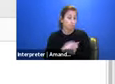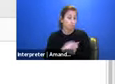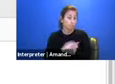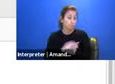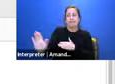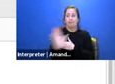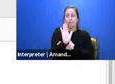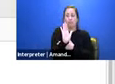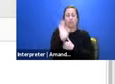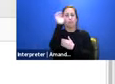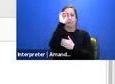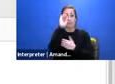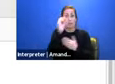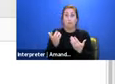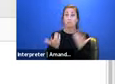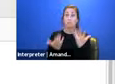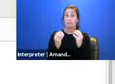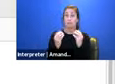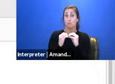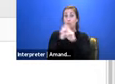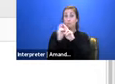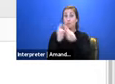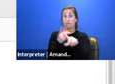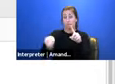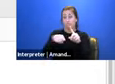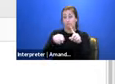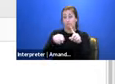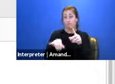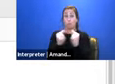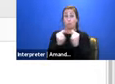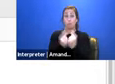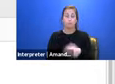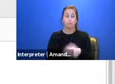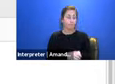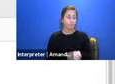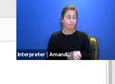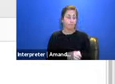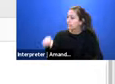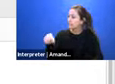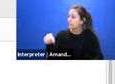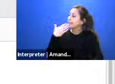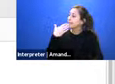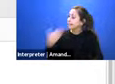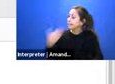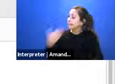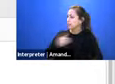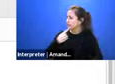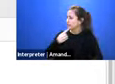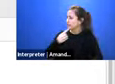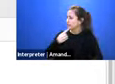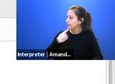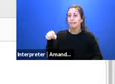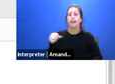think about it. Maybe you'll get more responses that way. Thank you. And actually, I'm glad you said that. Just this past